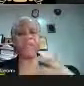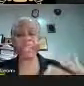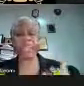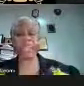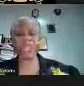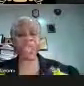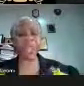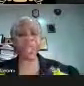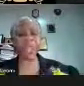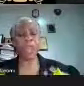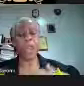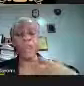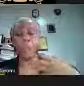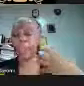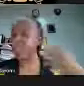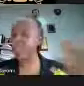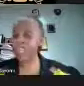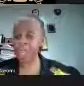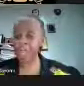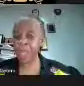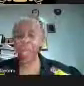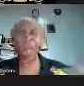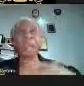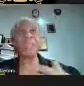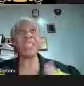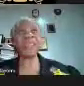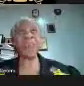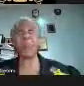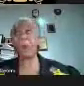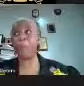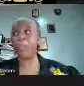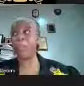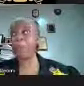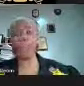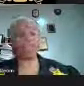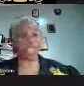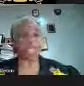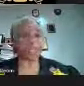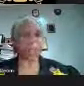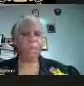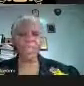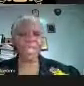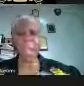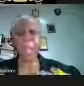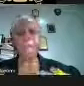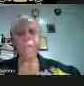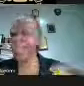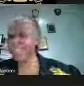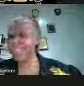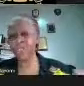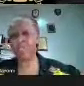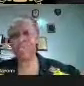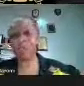in-depth investigations. You need a pediatrician. I myself am a community pediatrician, so I've seen